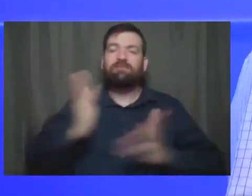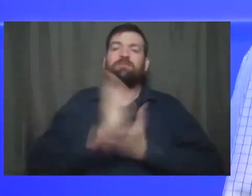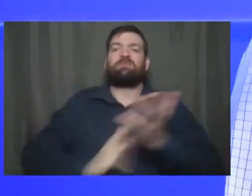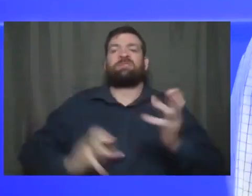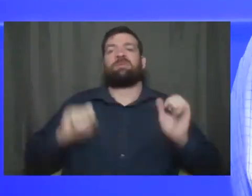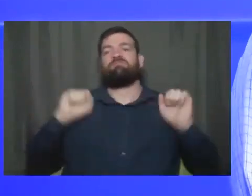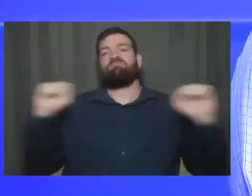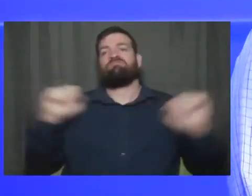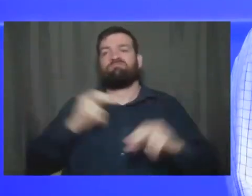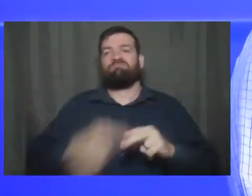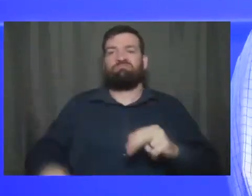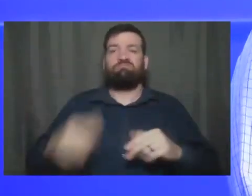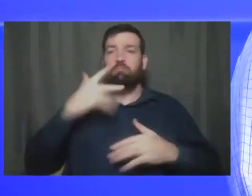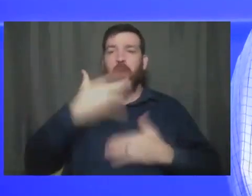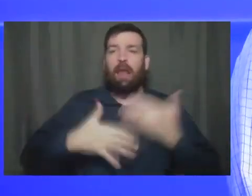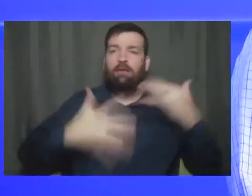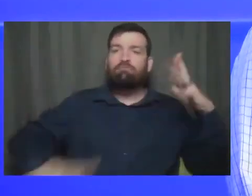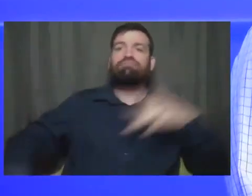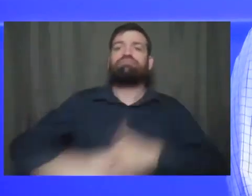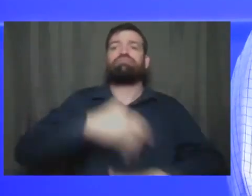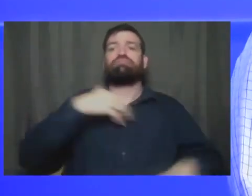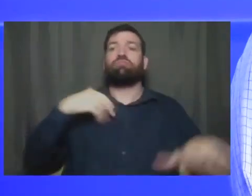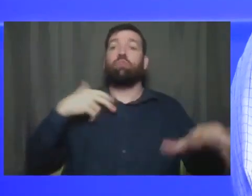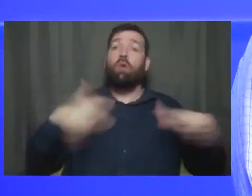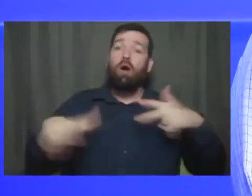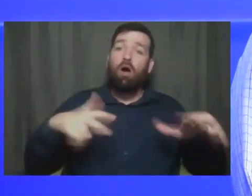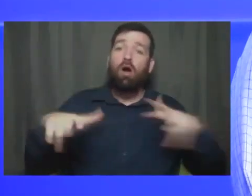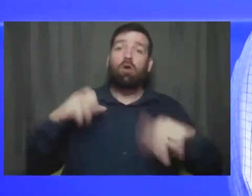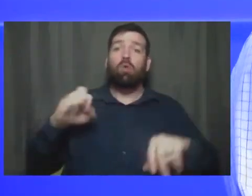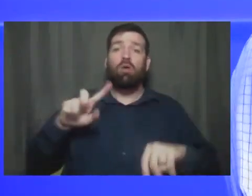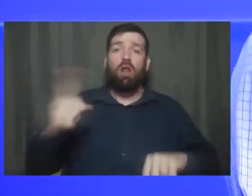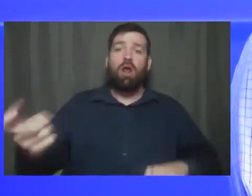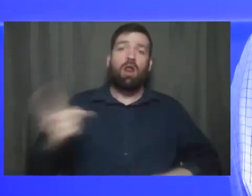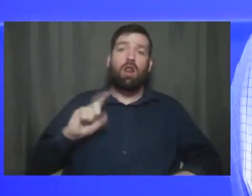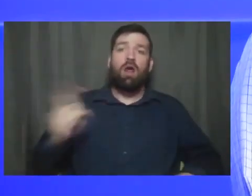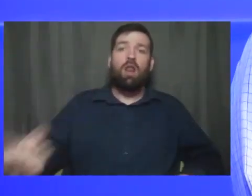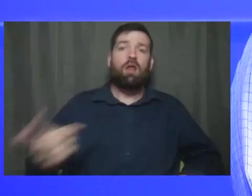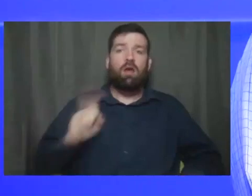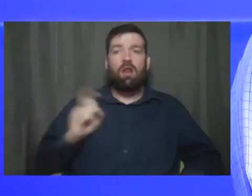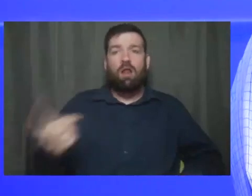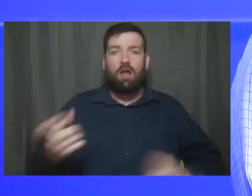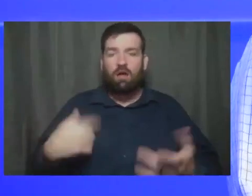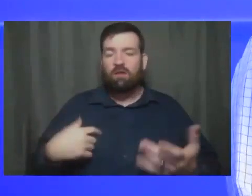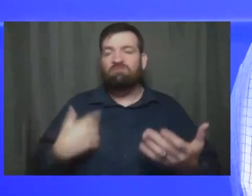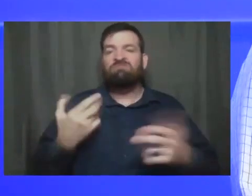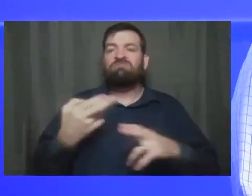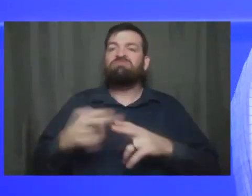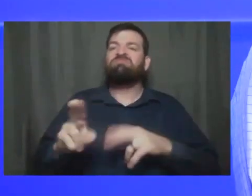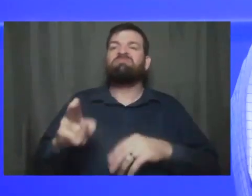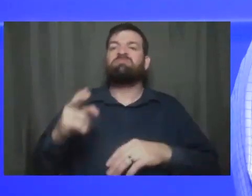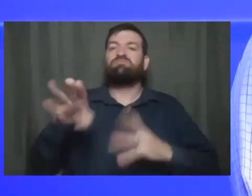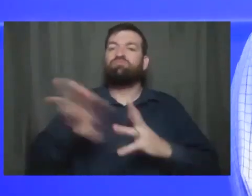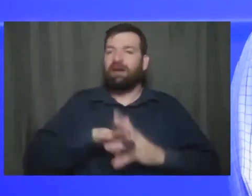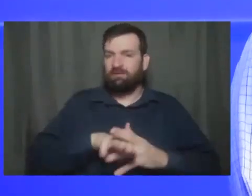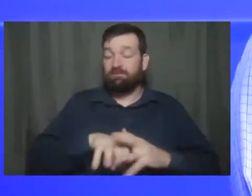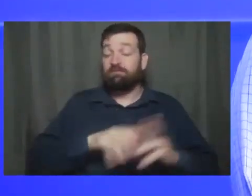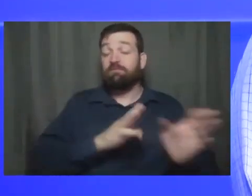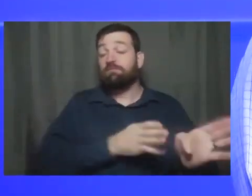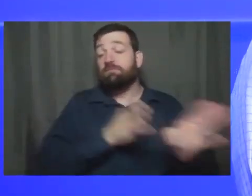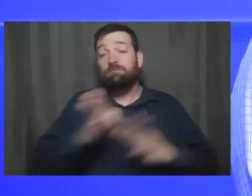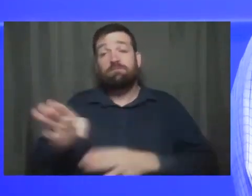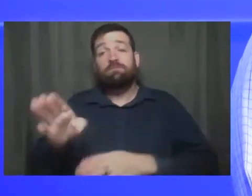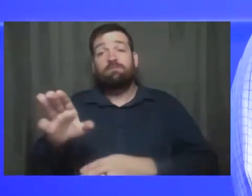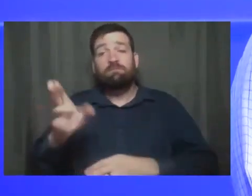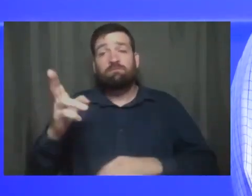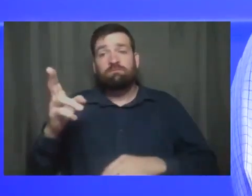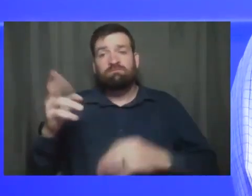walk or pace in some circles to get some movement? Those kinds of smaller things will give you a little break from home life as well. The other piece, though, of course, is the boundary setting